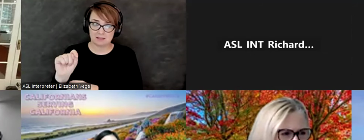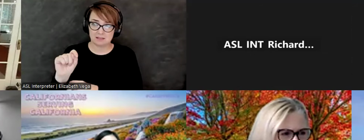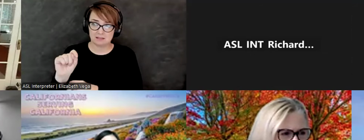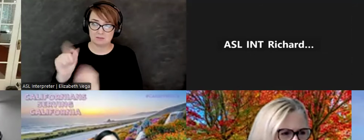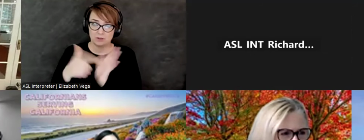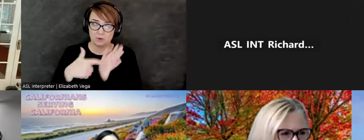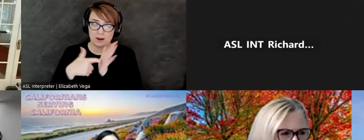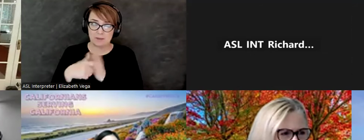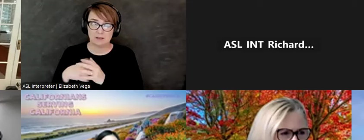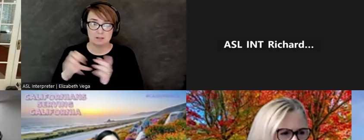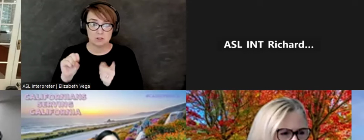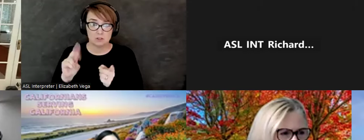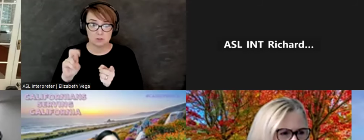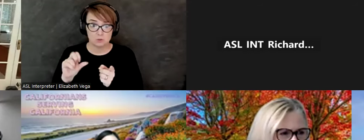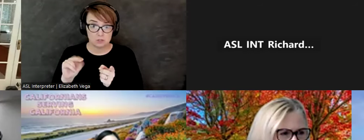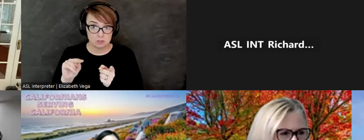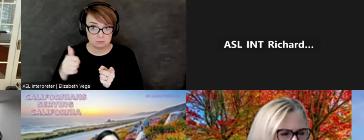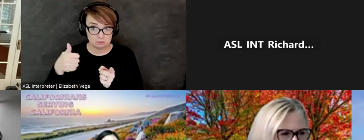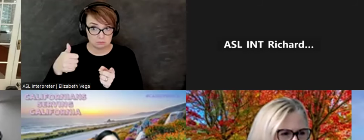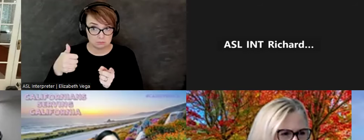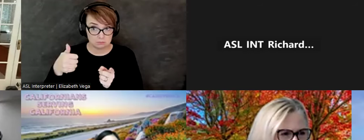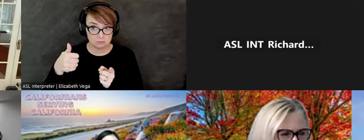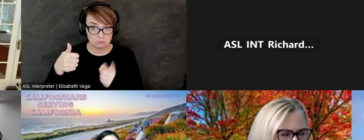Susan's good with it.